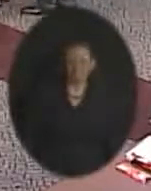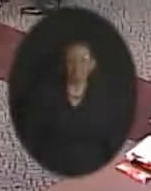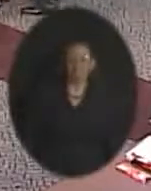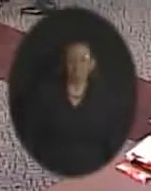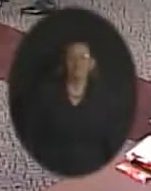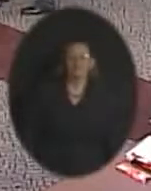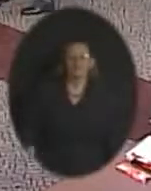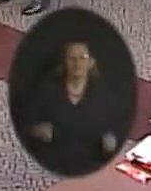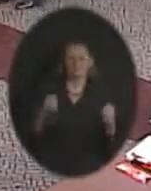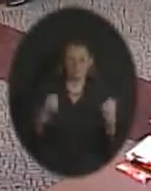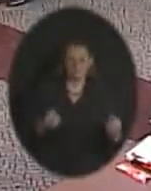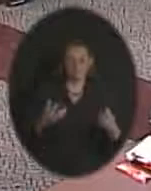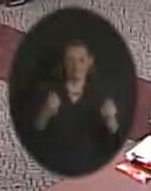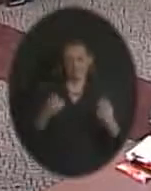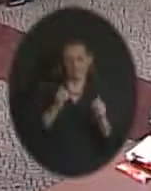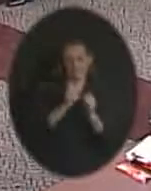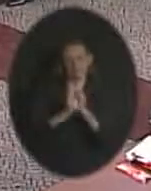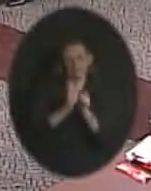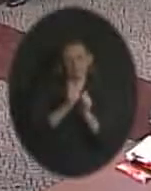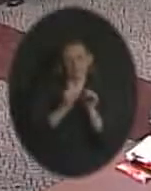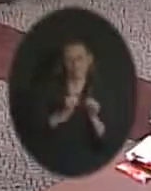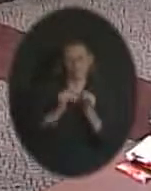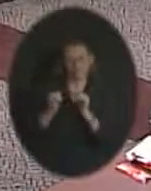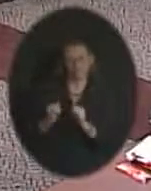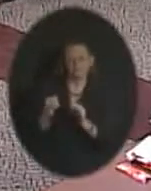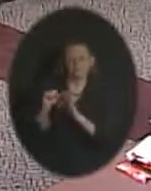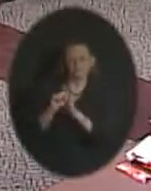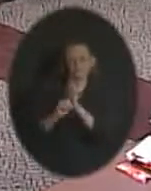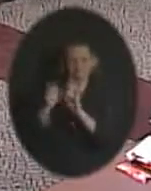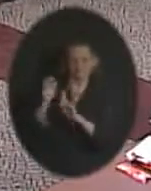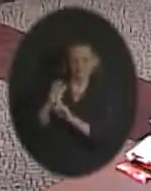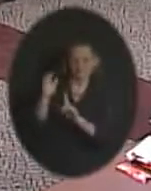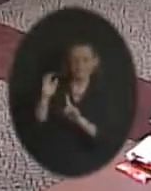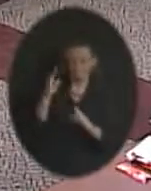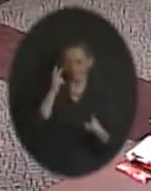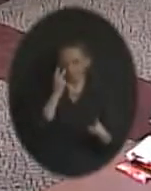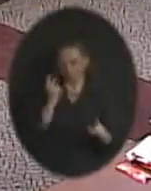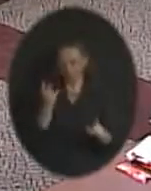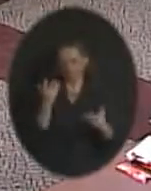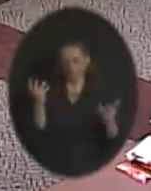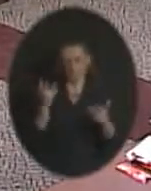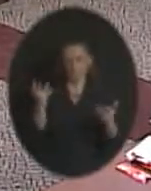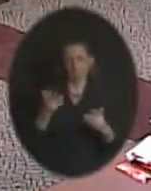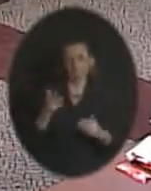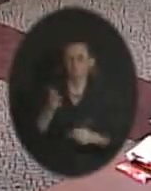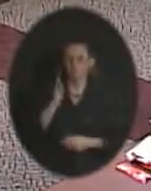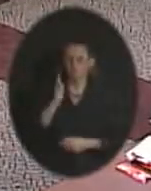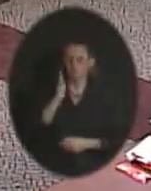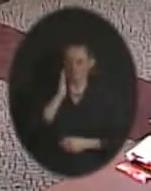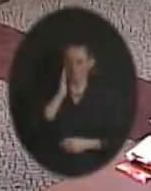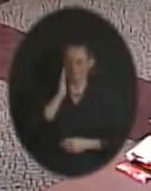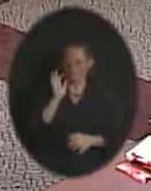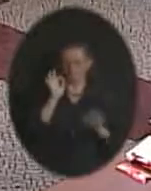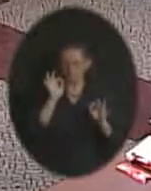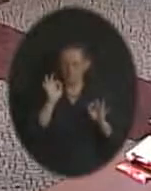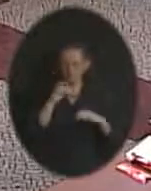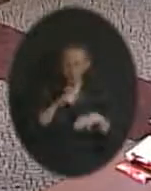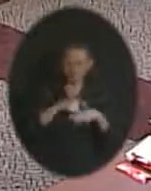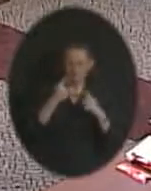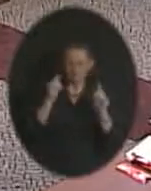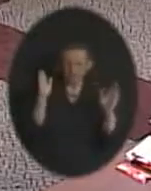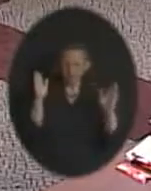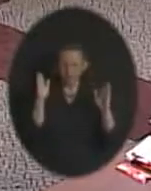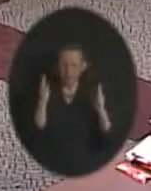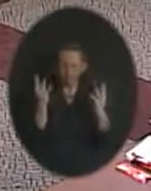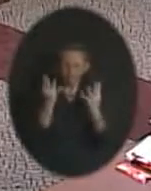We had a number of track and field individual state champions, as you can see, and Ann's going to have a great time trying to get them all in a picture so they can already start thinking